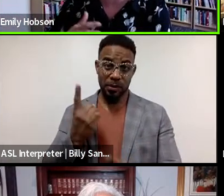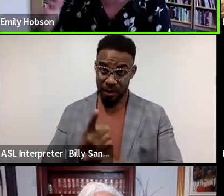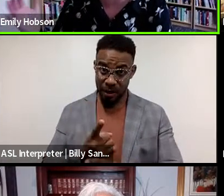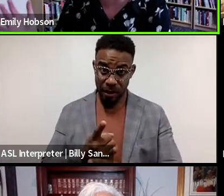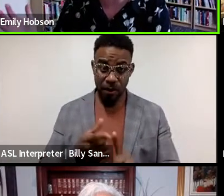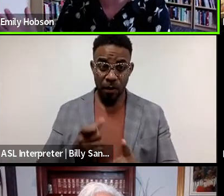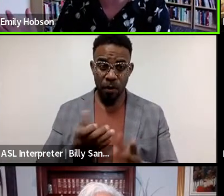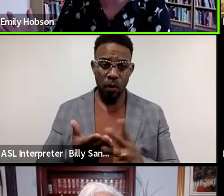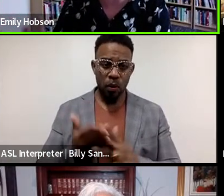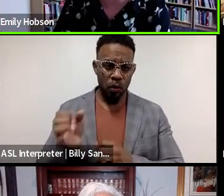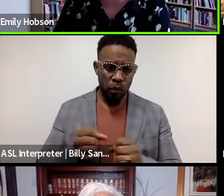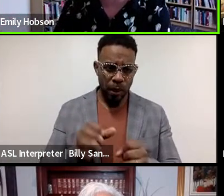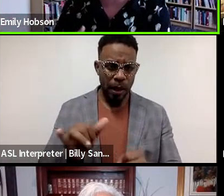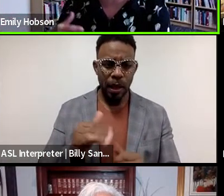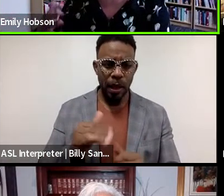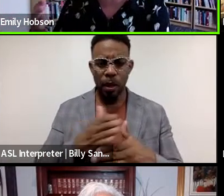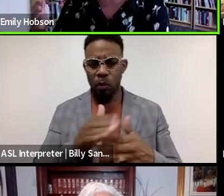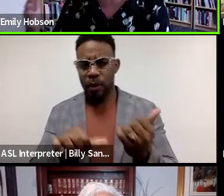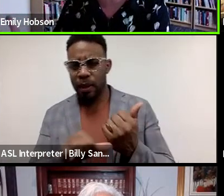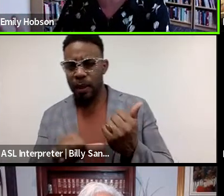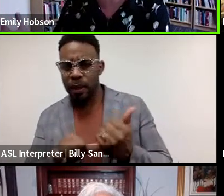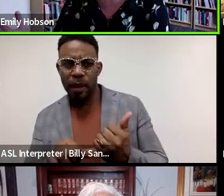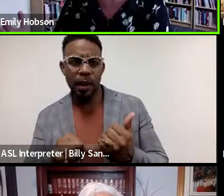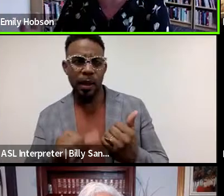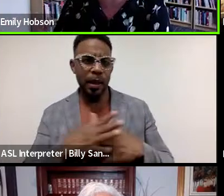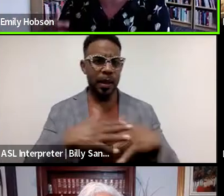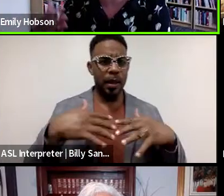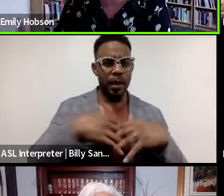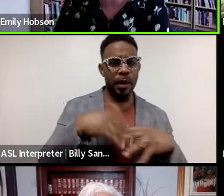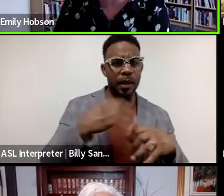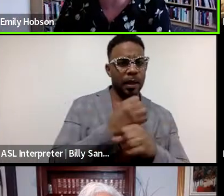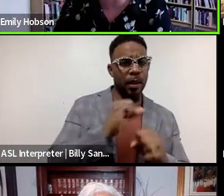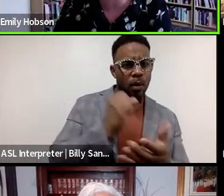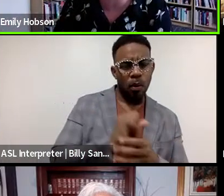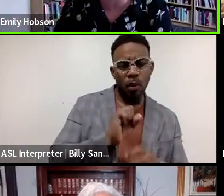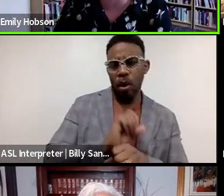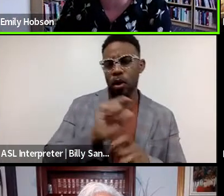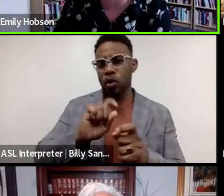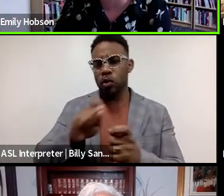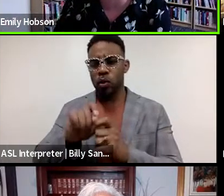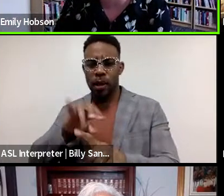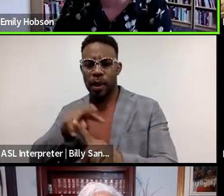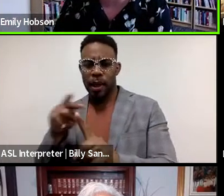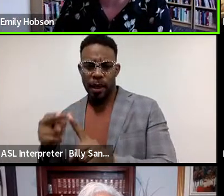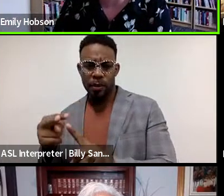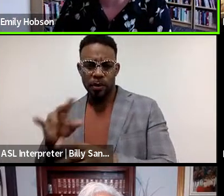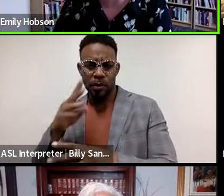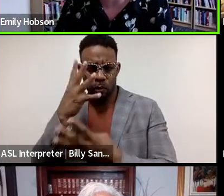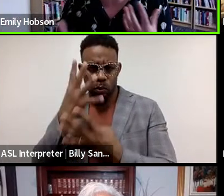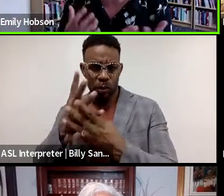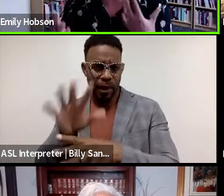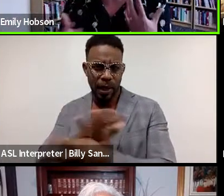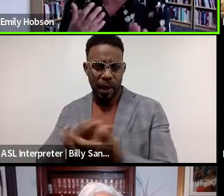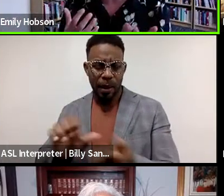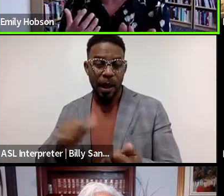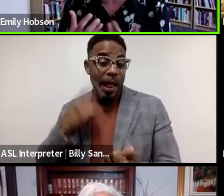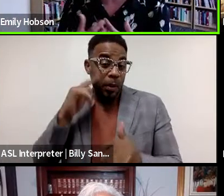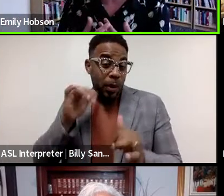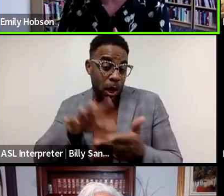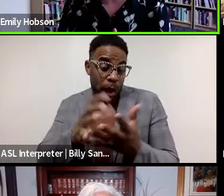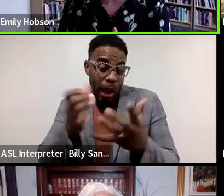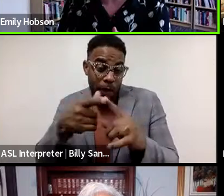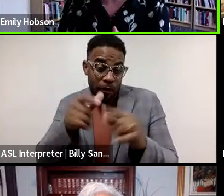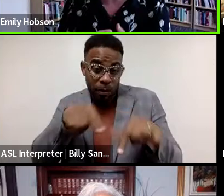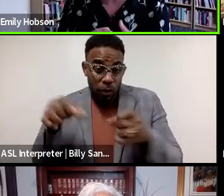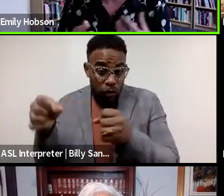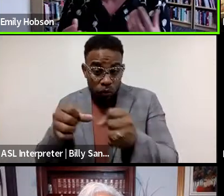from it through strategies like mutual aid or indigenous sovereignty work or certain aspects of prison abolition. And I think we can learn a lot from